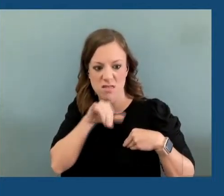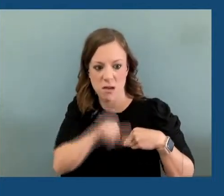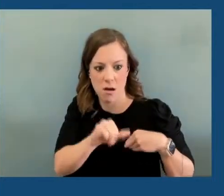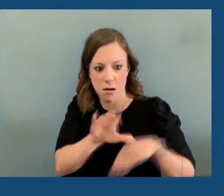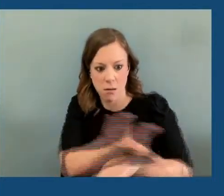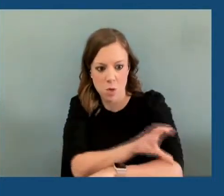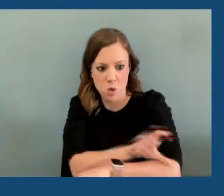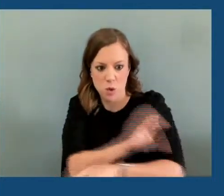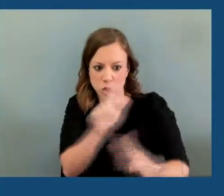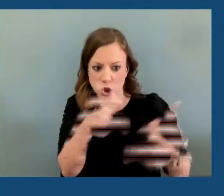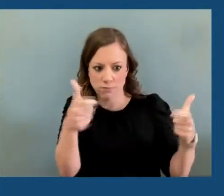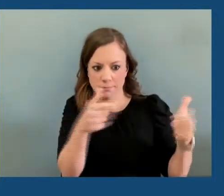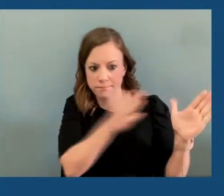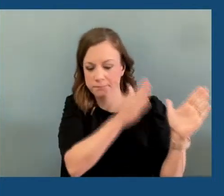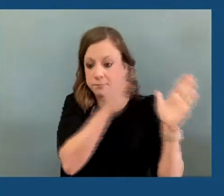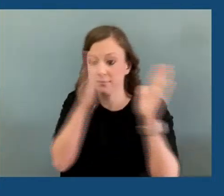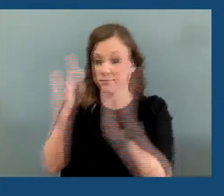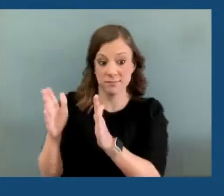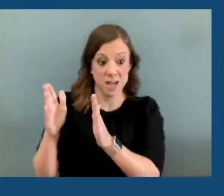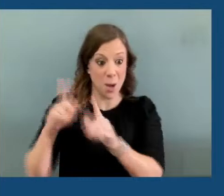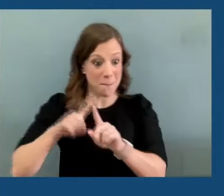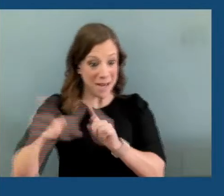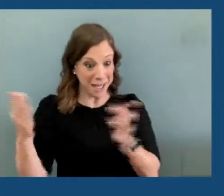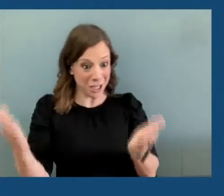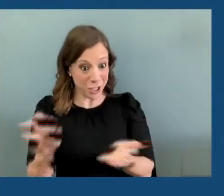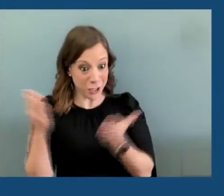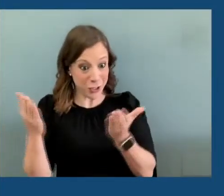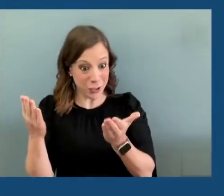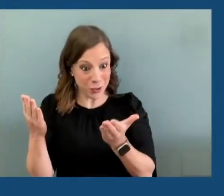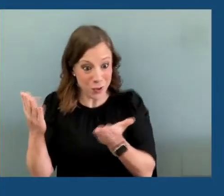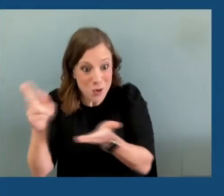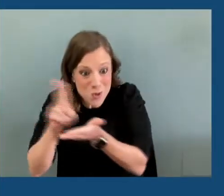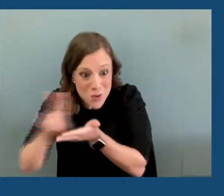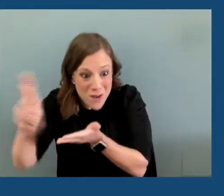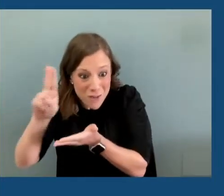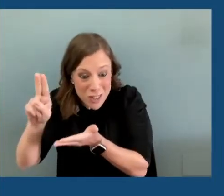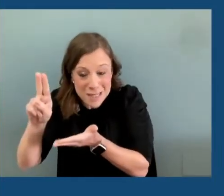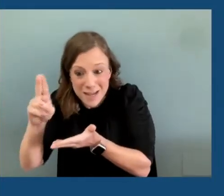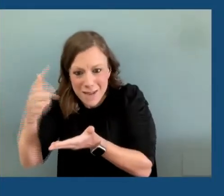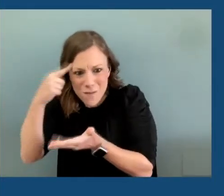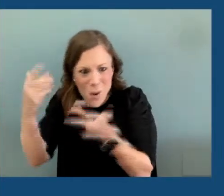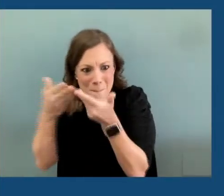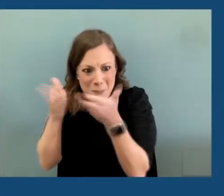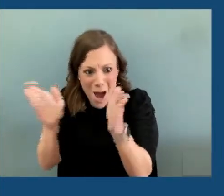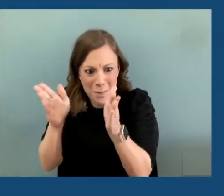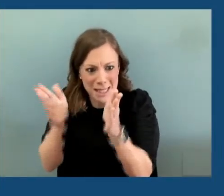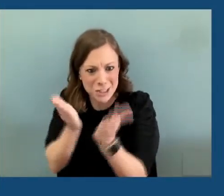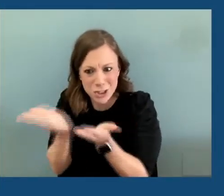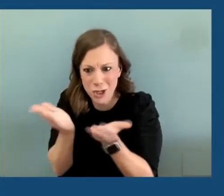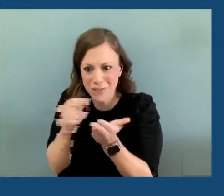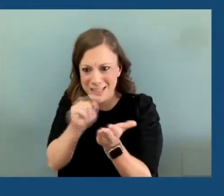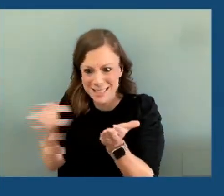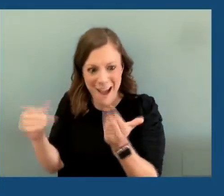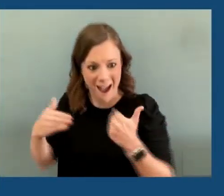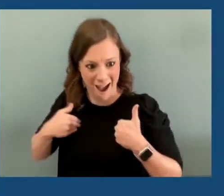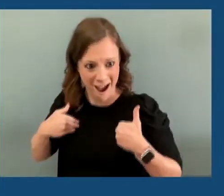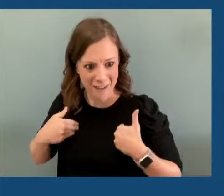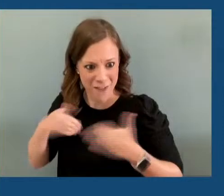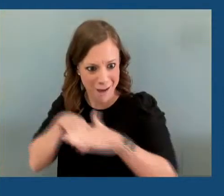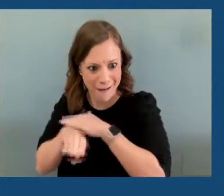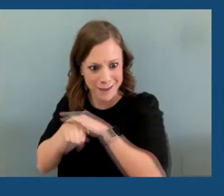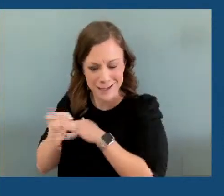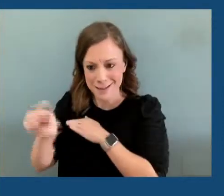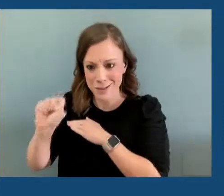of institutions like University of Albany, dedicated to the public good. The most driven academic minds, as I mentioned,